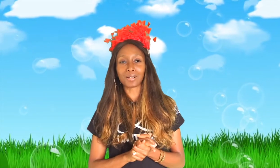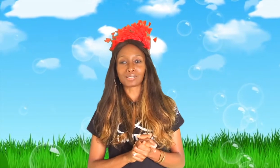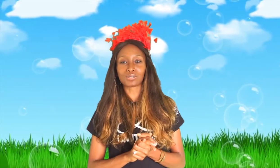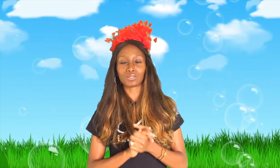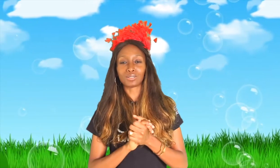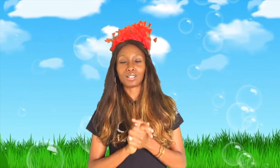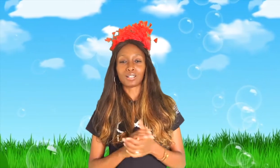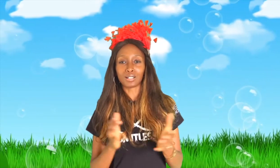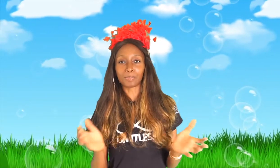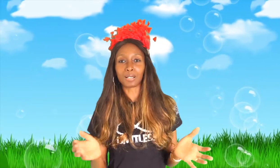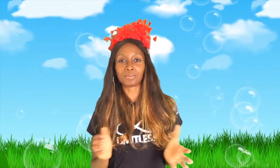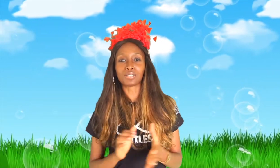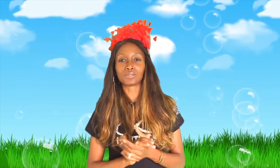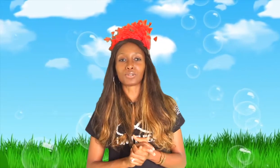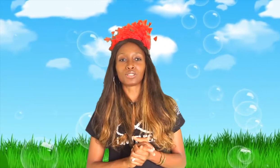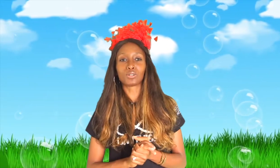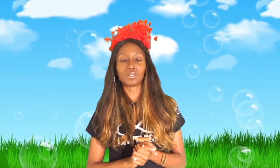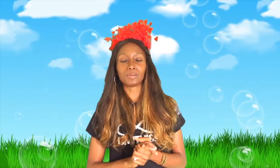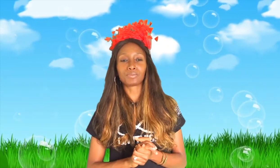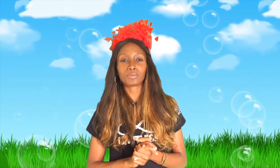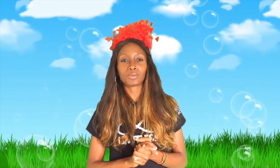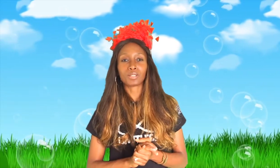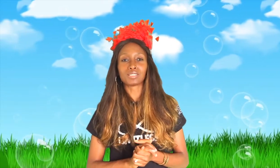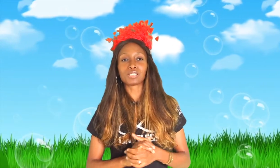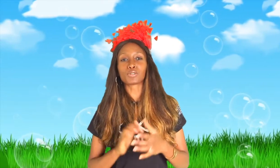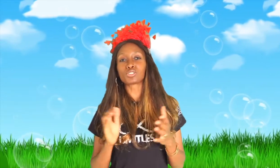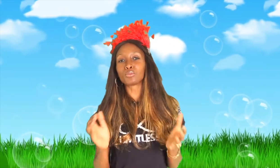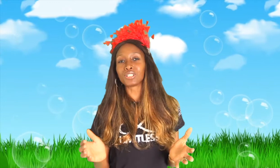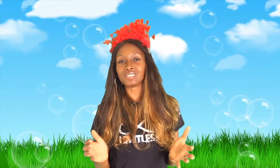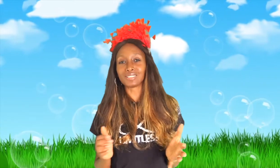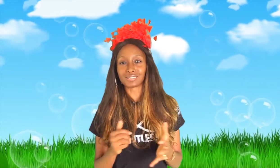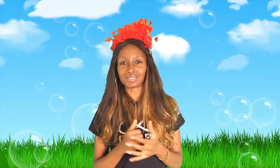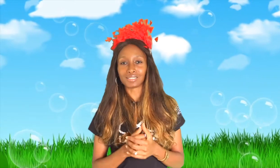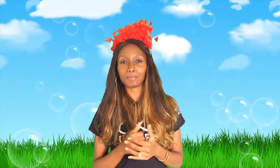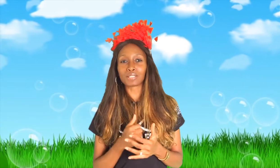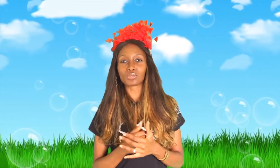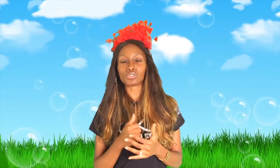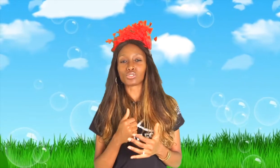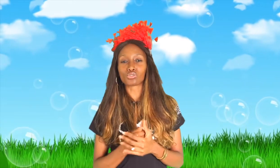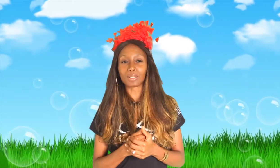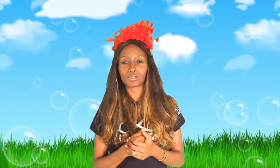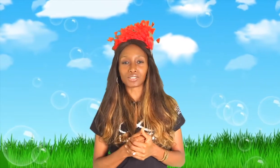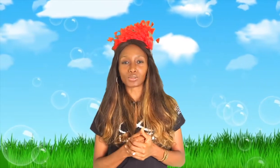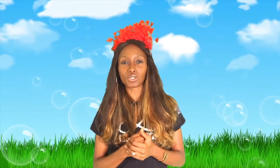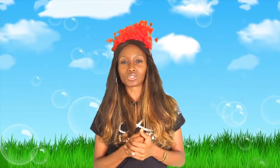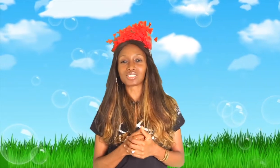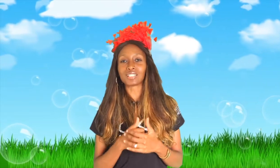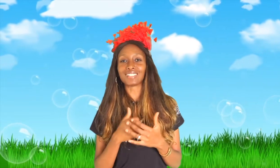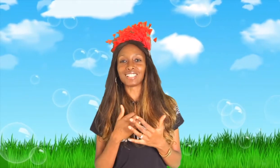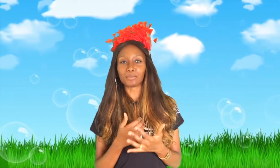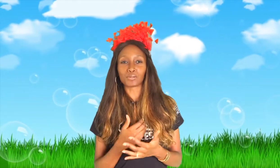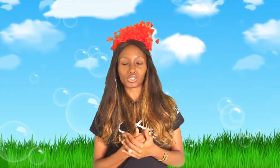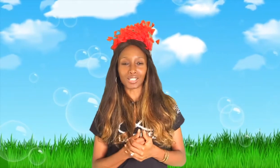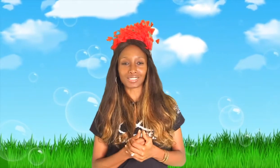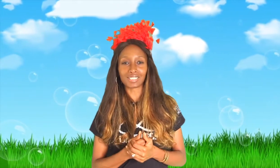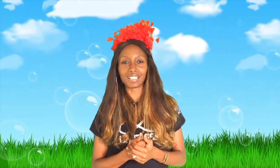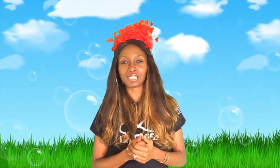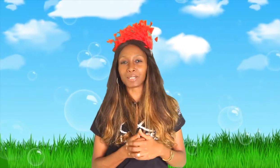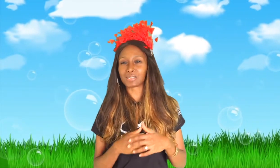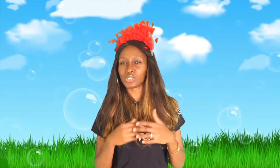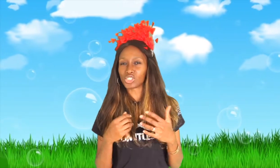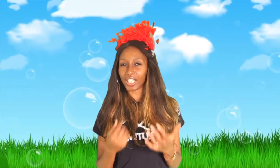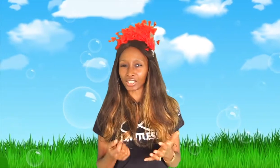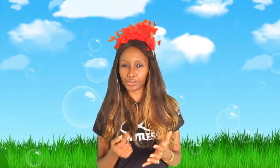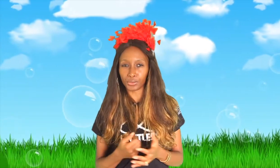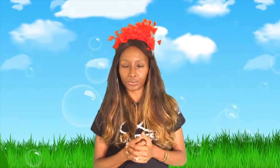from our pastor, our papi as we fondly call him. It says, for some reading this today, the best way to describe your situation is like a game of chess and the